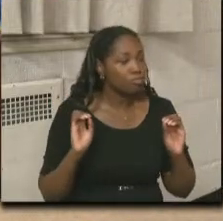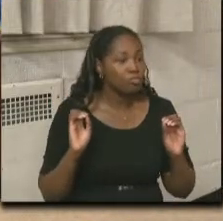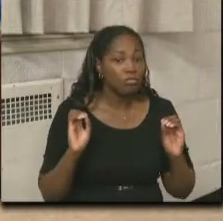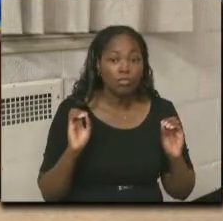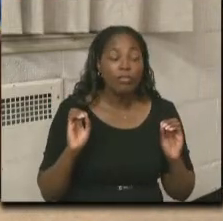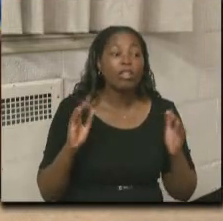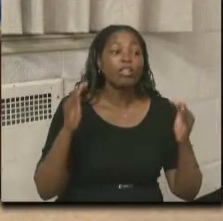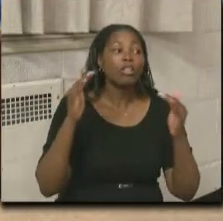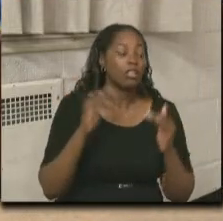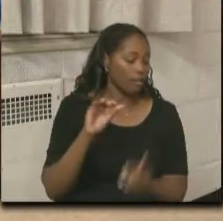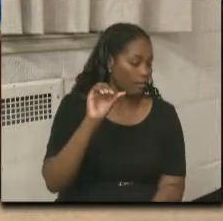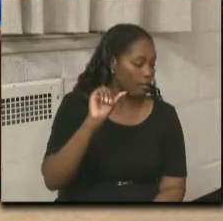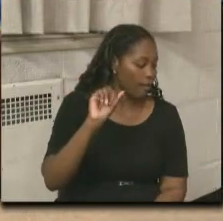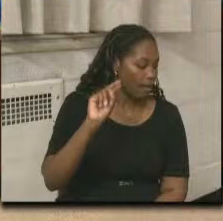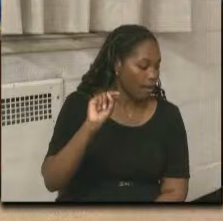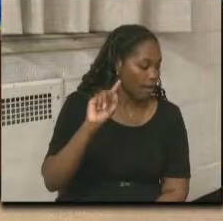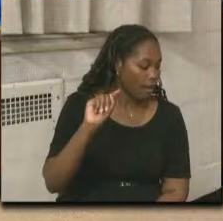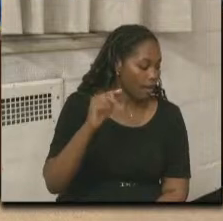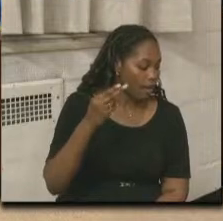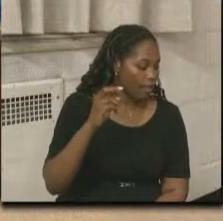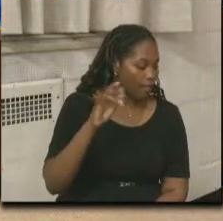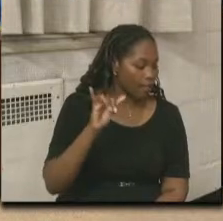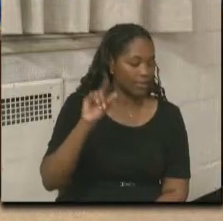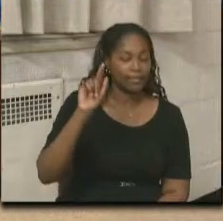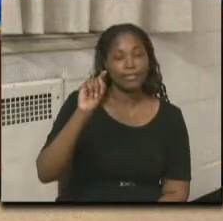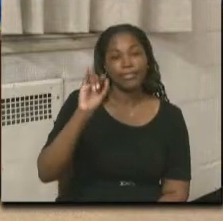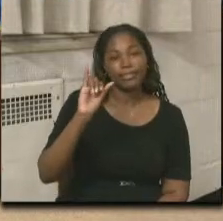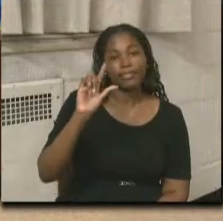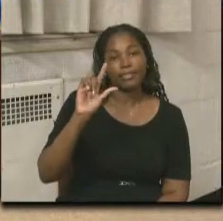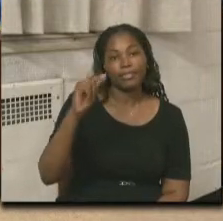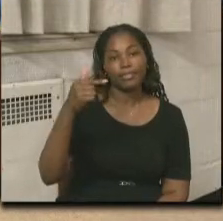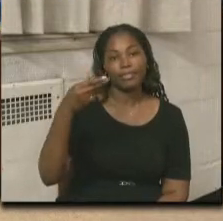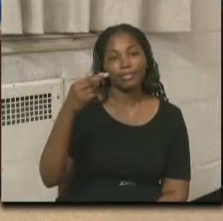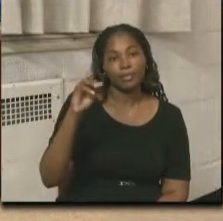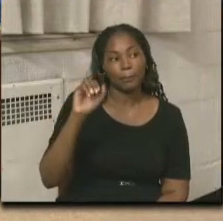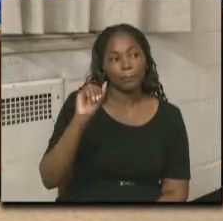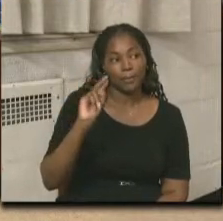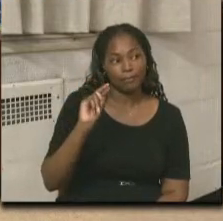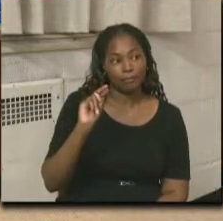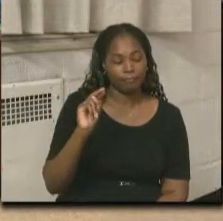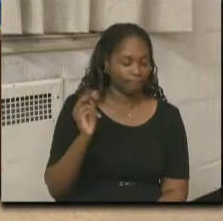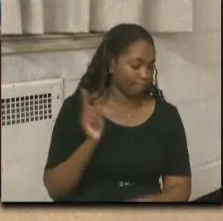Anthony Tillman, okay.